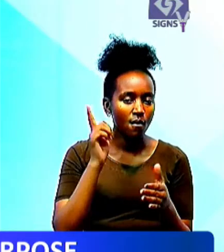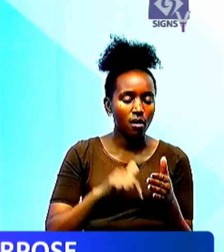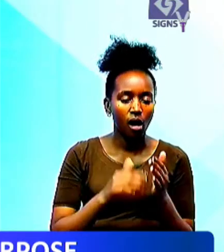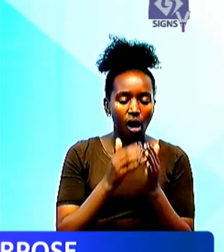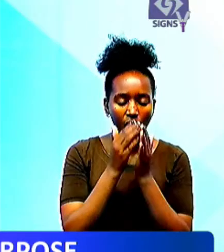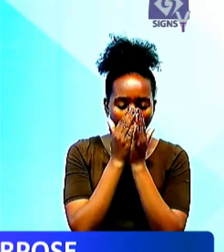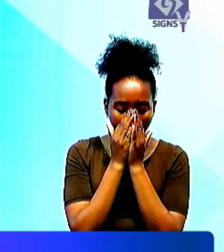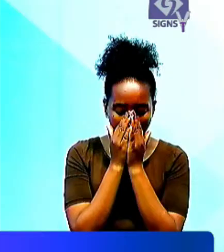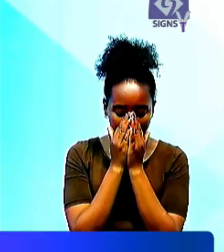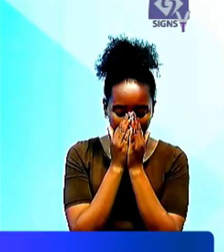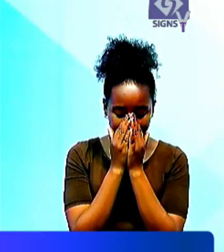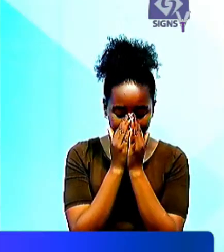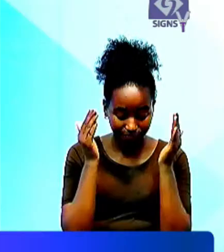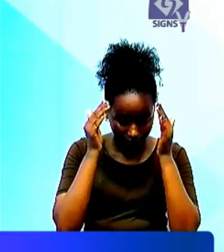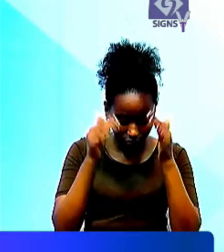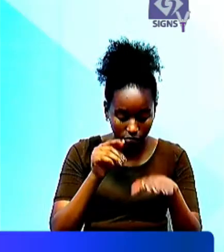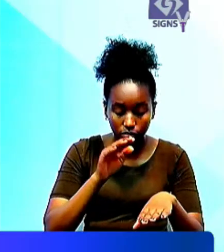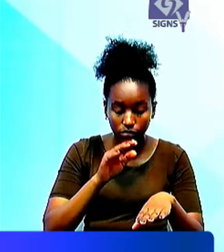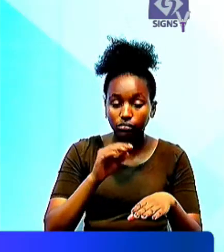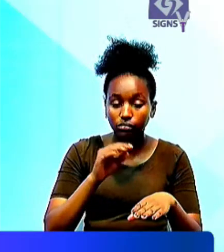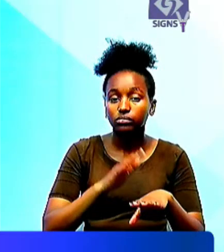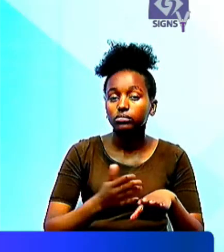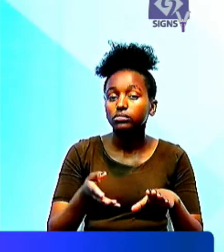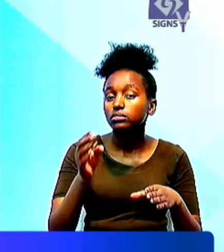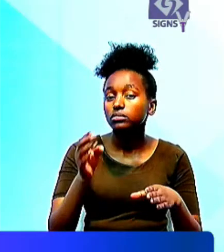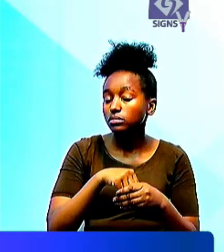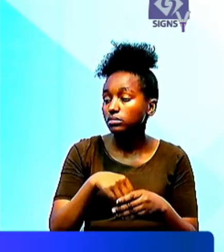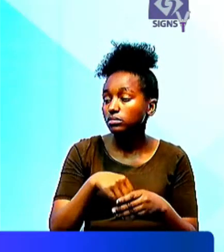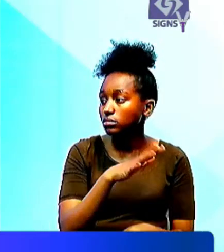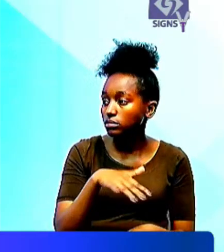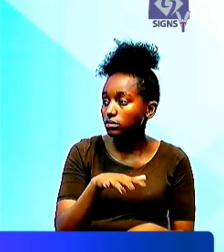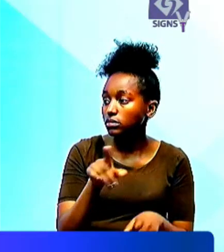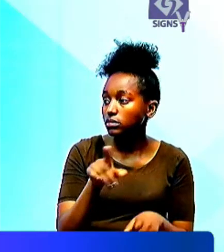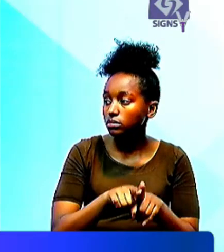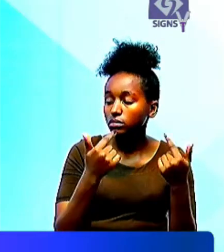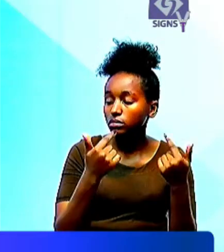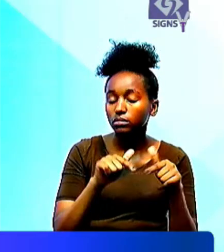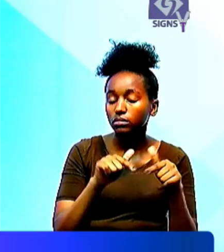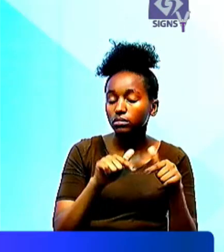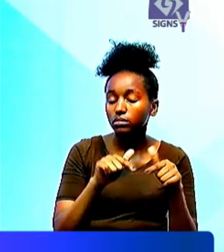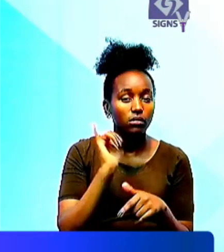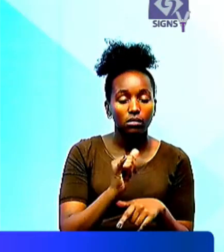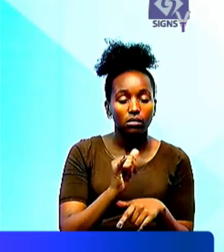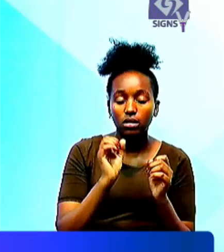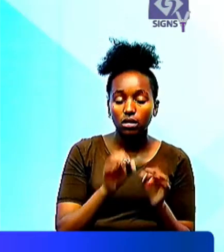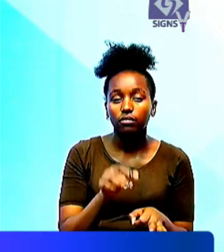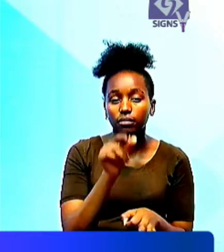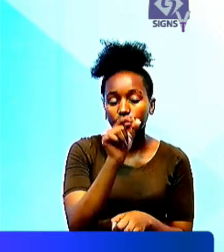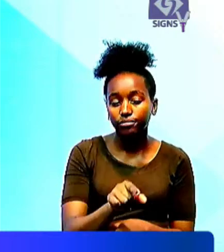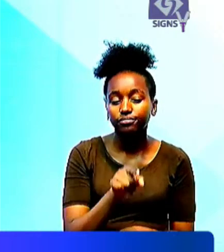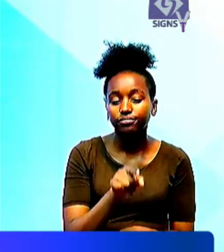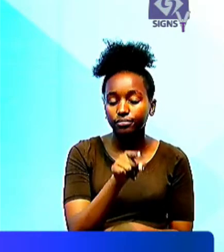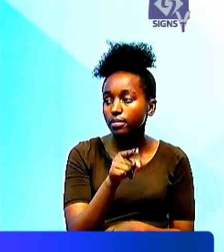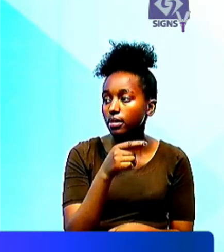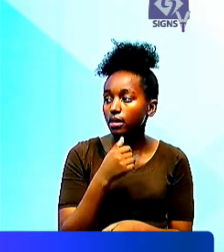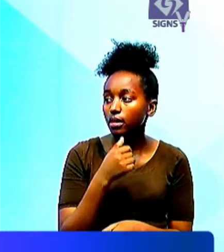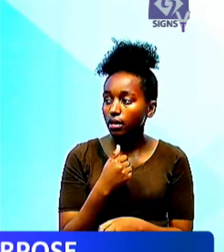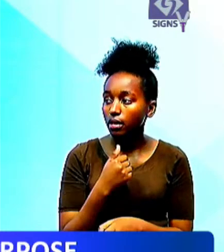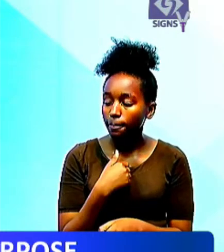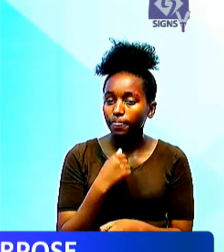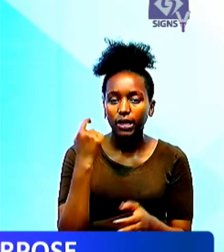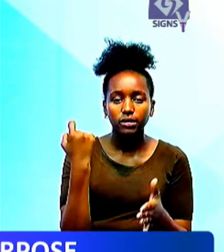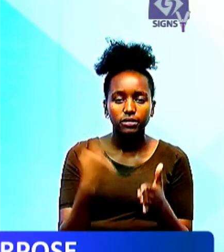the investment space, and we are given for everyone, like we have, if someone has a, let's say, tax